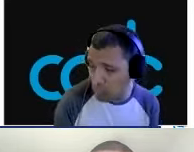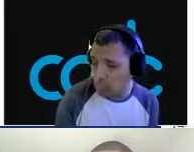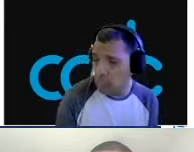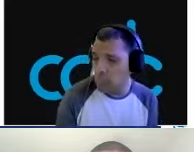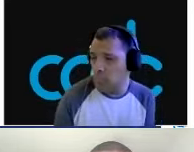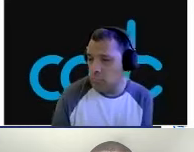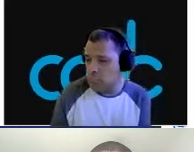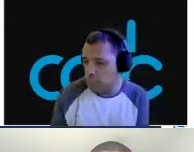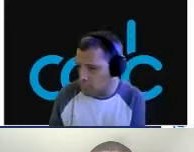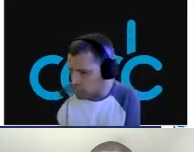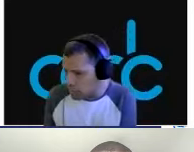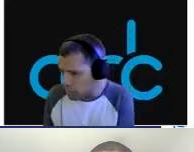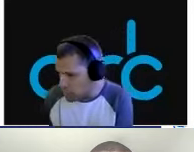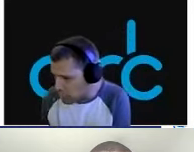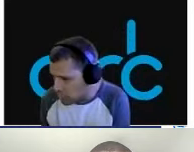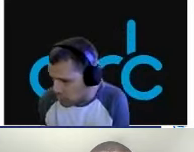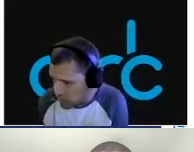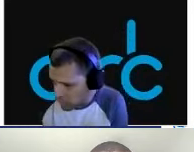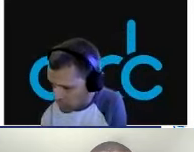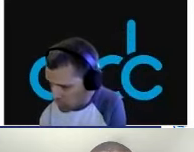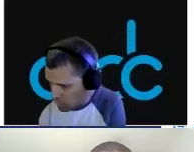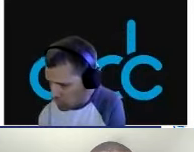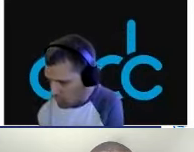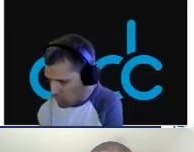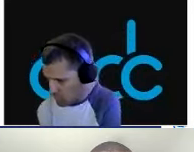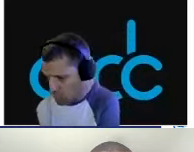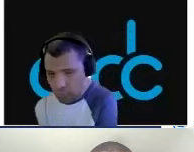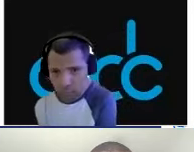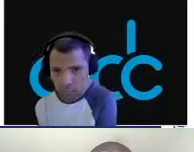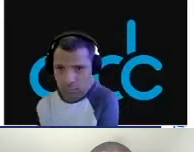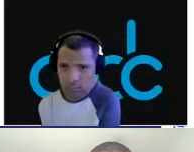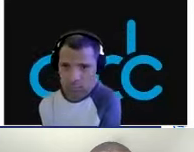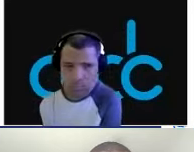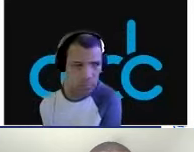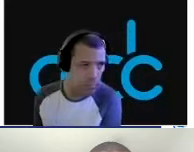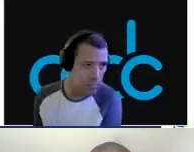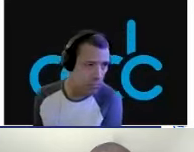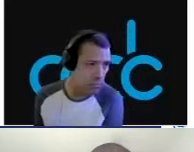use data collection and SBIRT